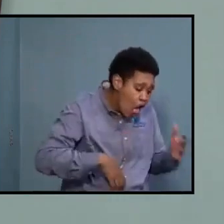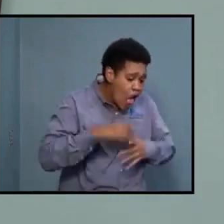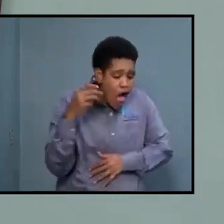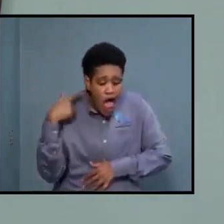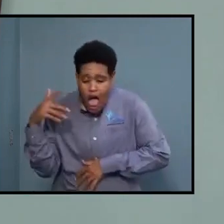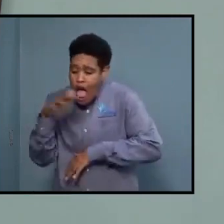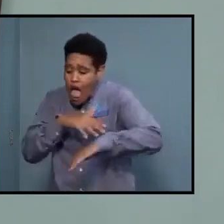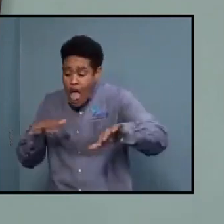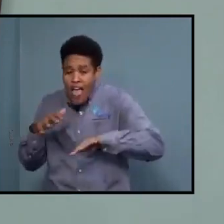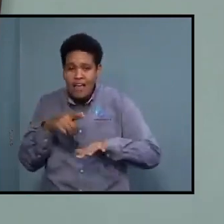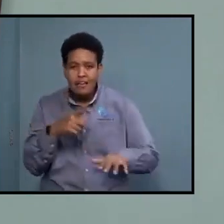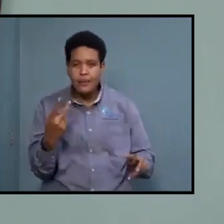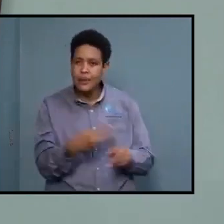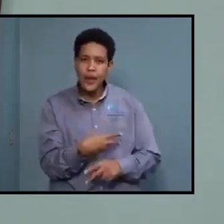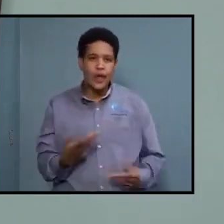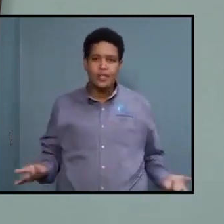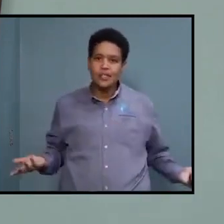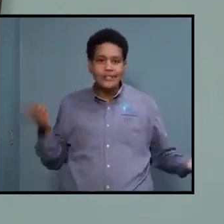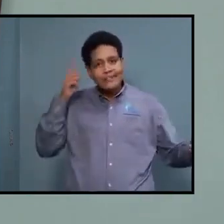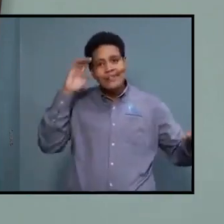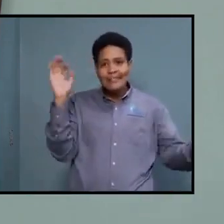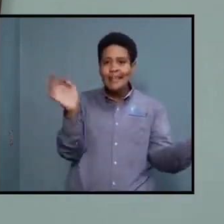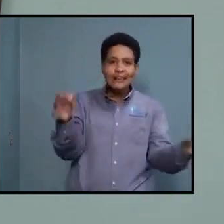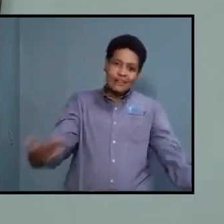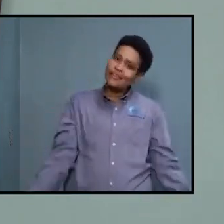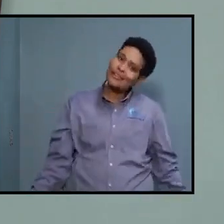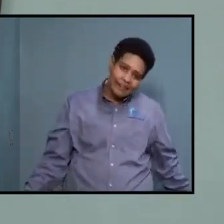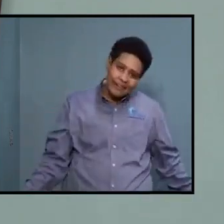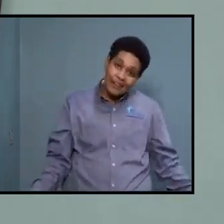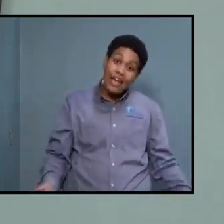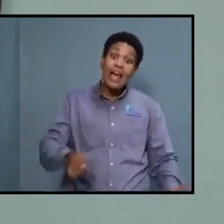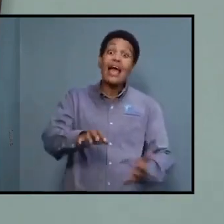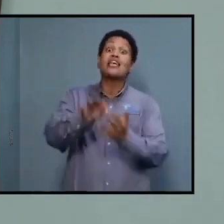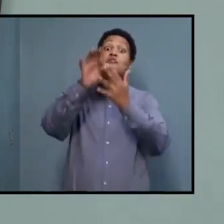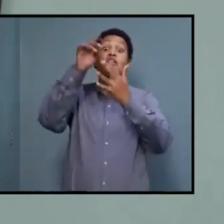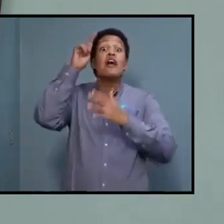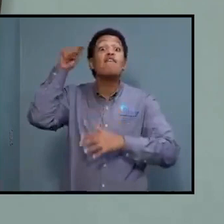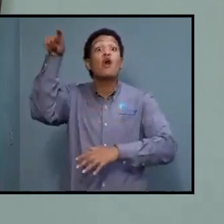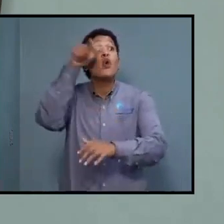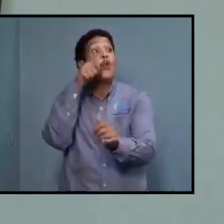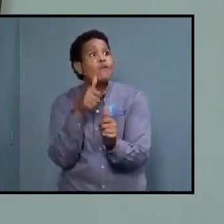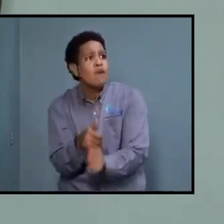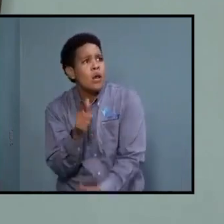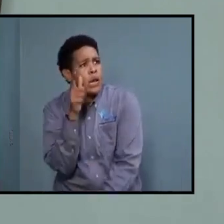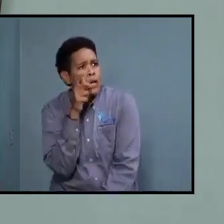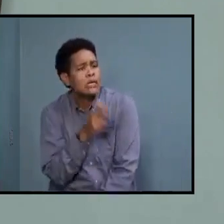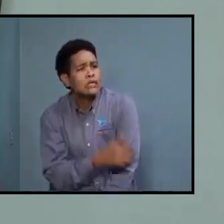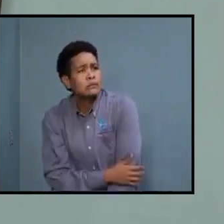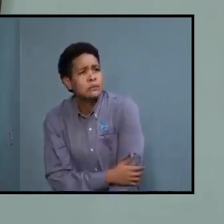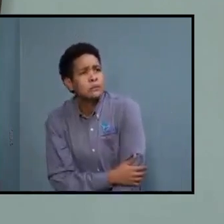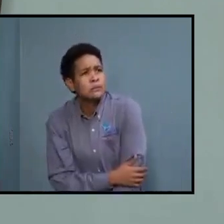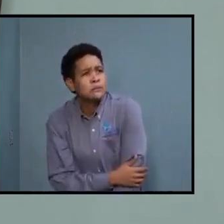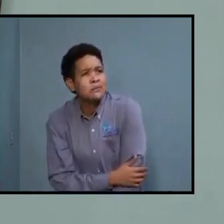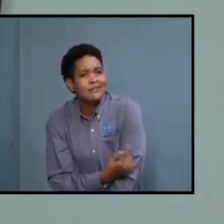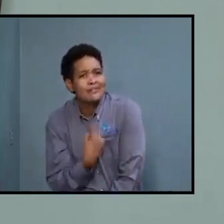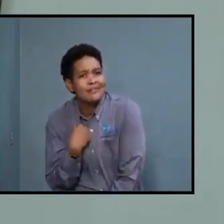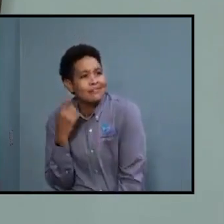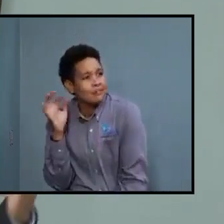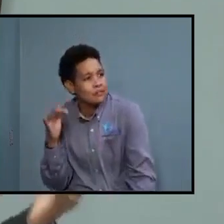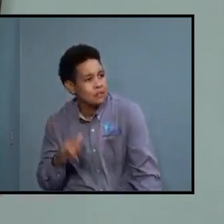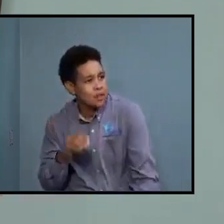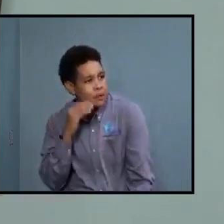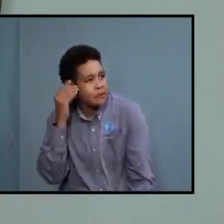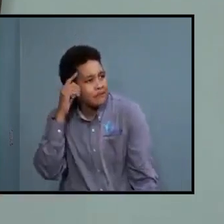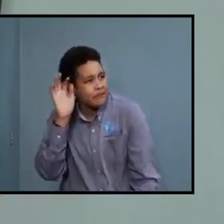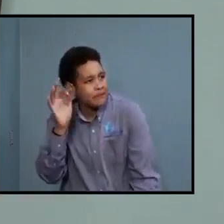of this would be in vain worst of all it would be in vain for those who follow the orders because they